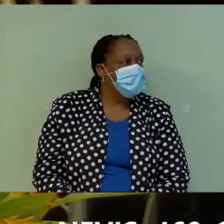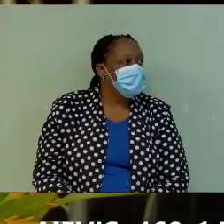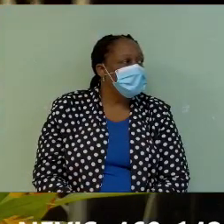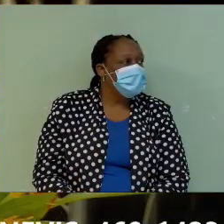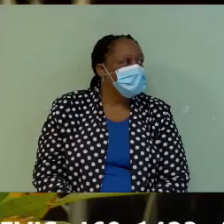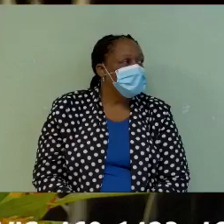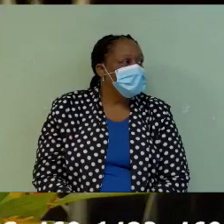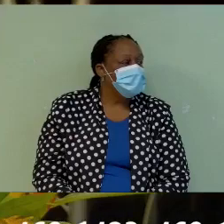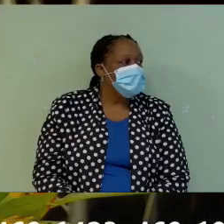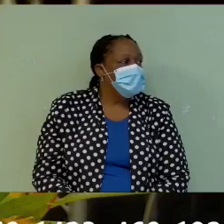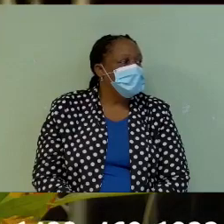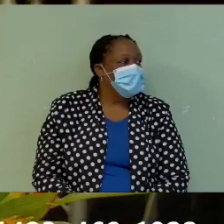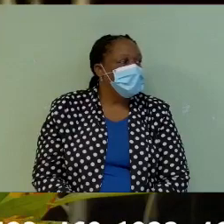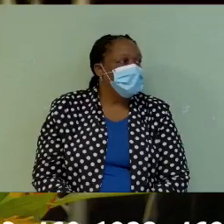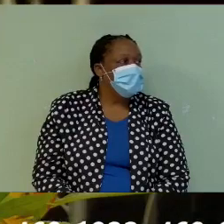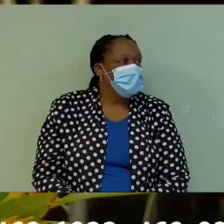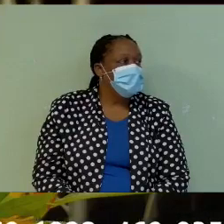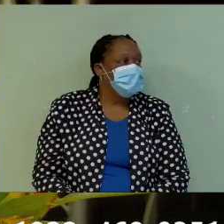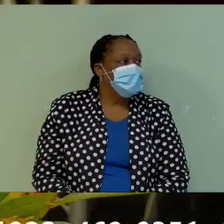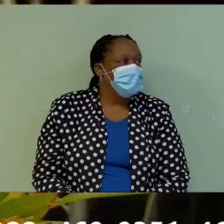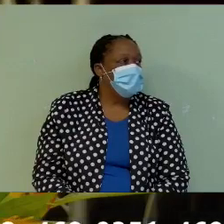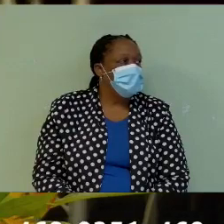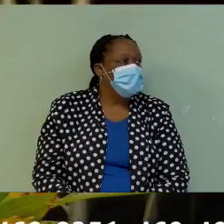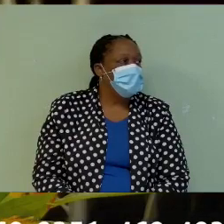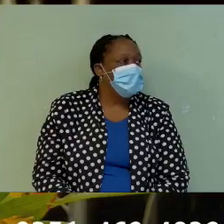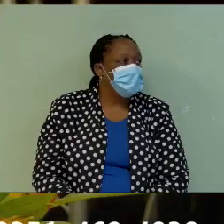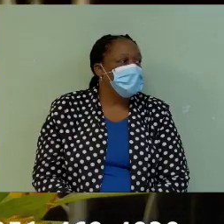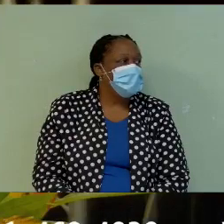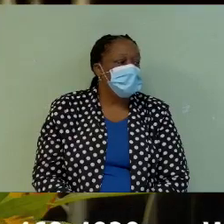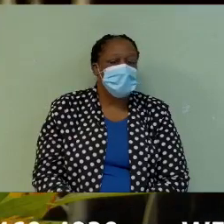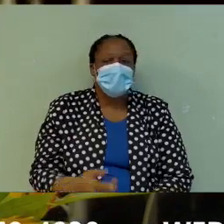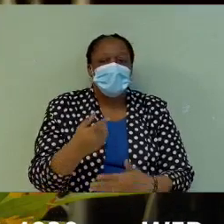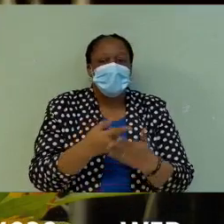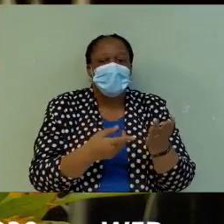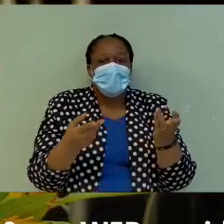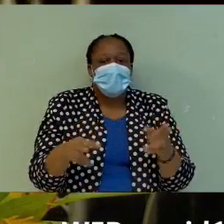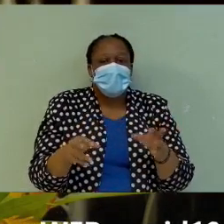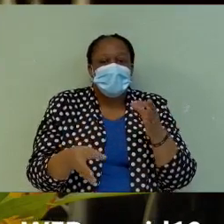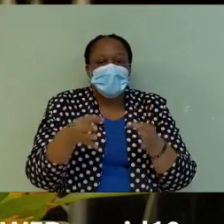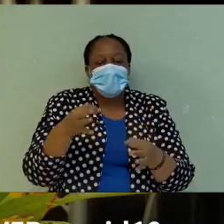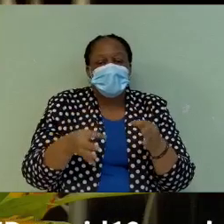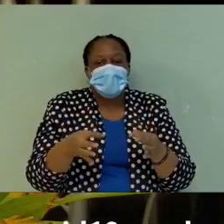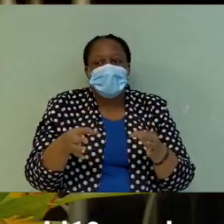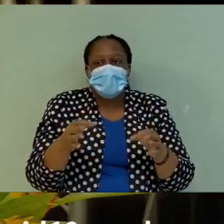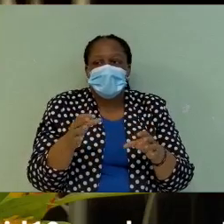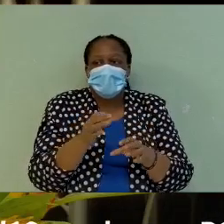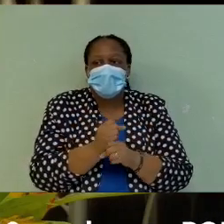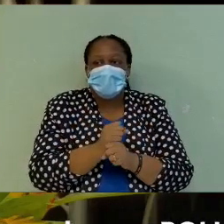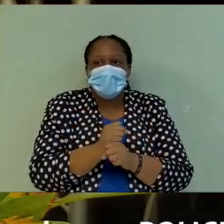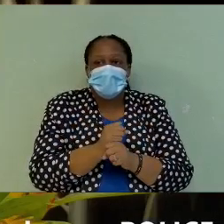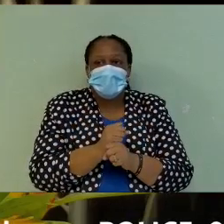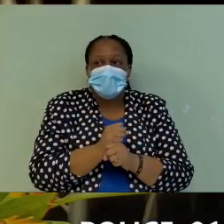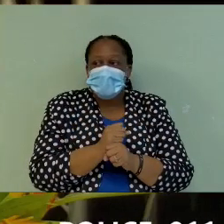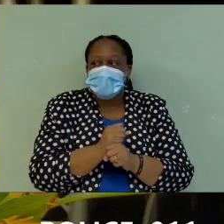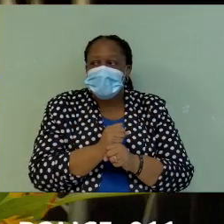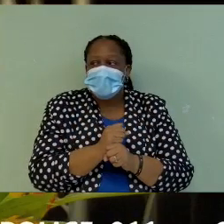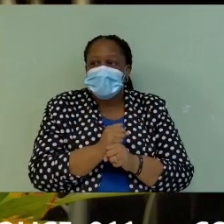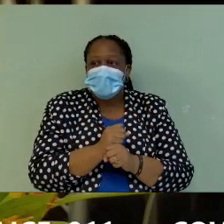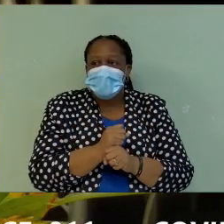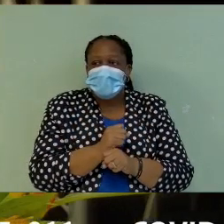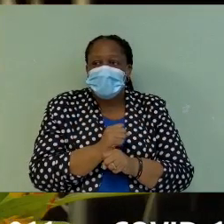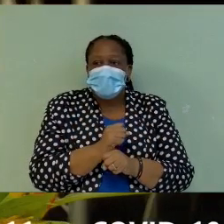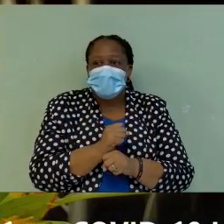have received the Social Security assistance, but your salary is still below